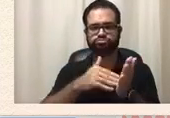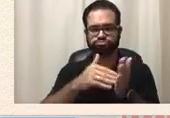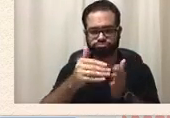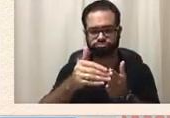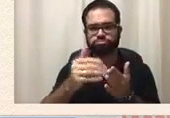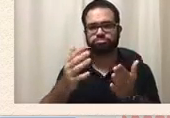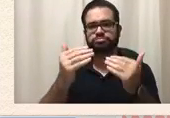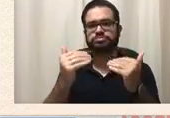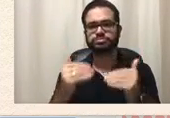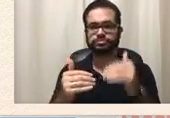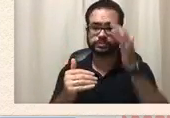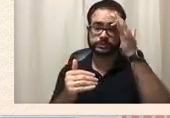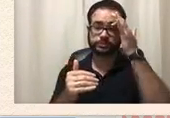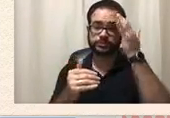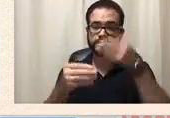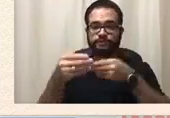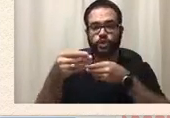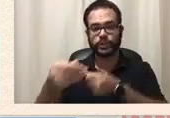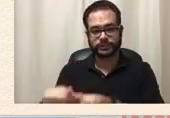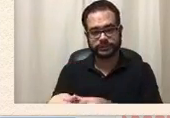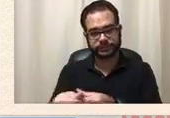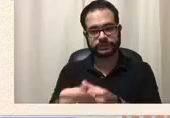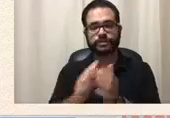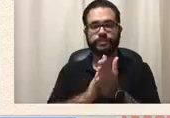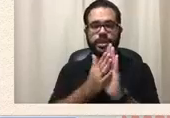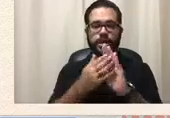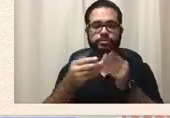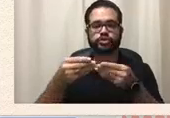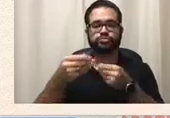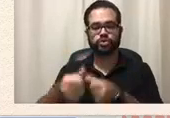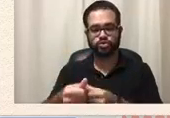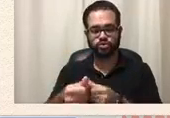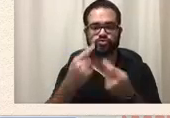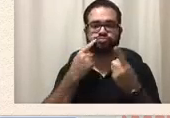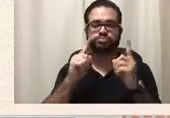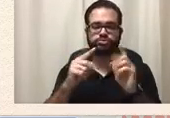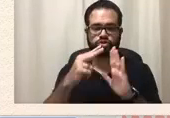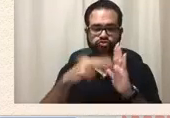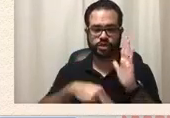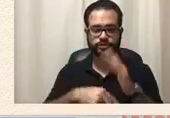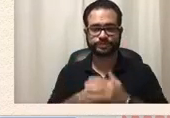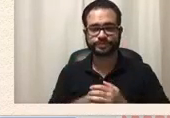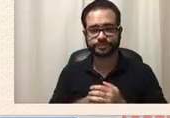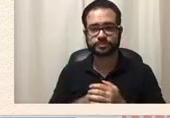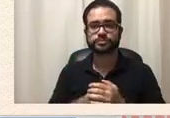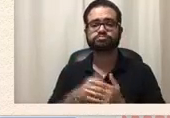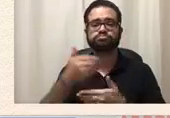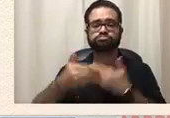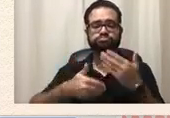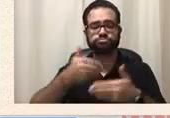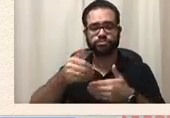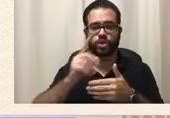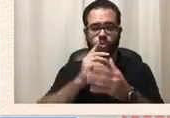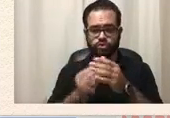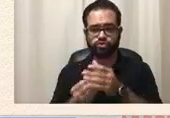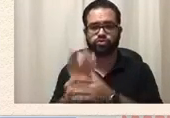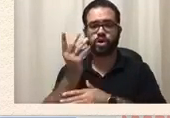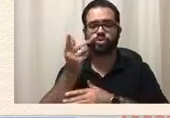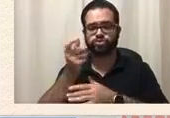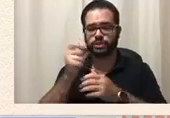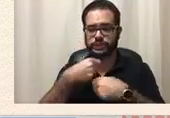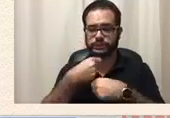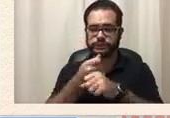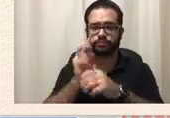smooth and proficient reader. Over time, you will then grow as a reader, where you can make predictions about the story, which